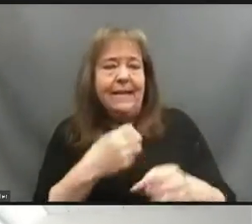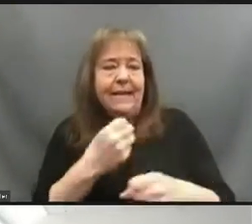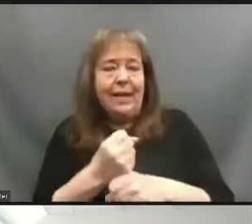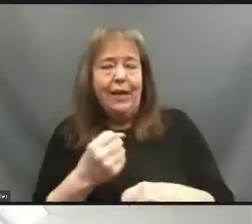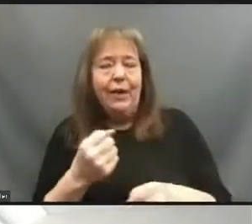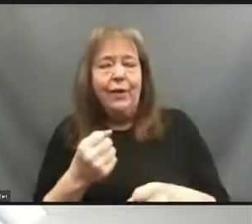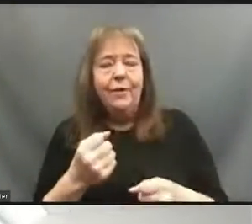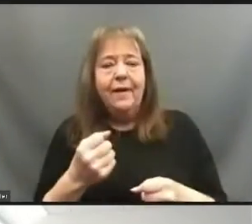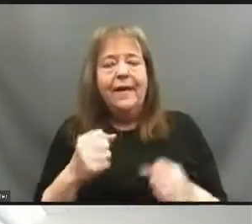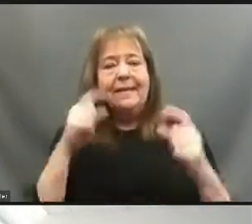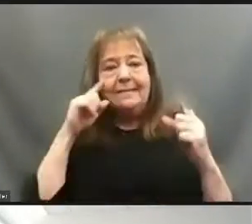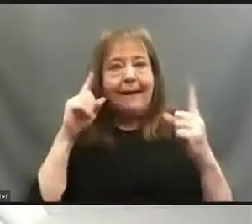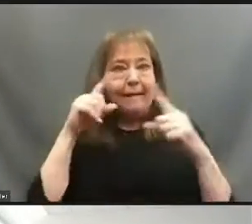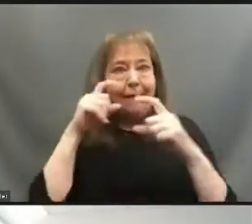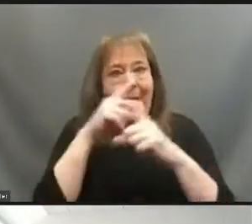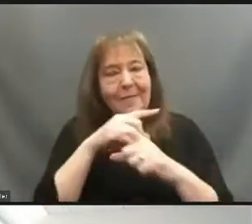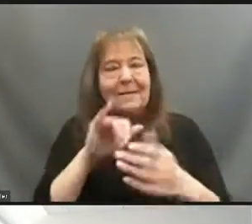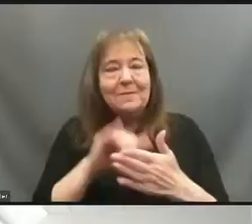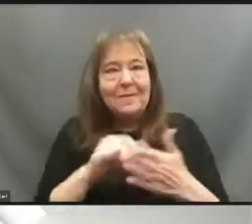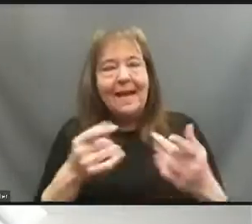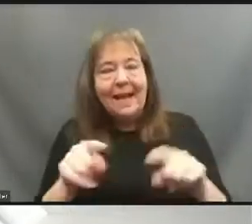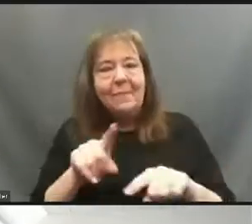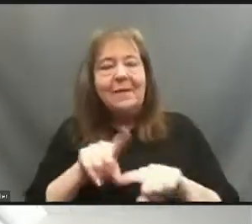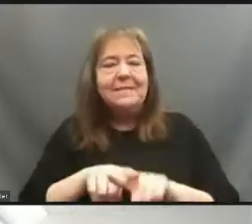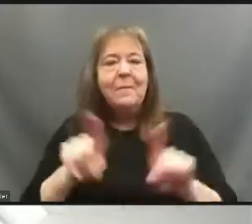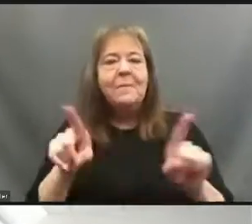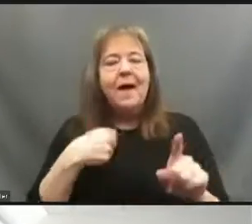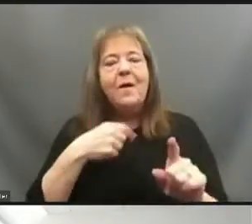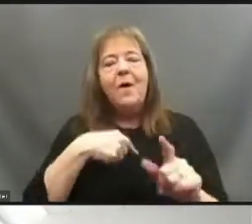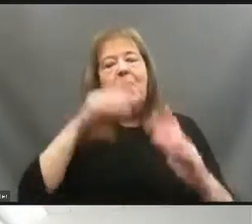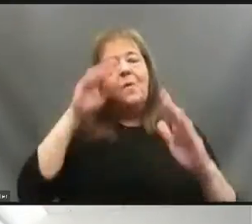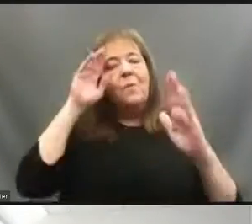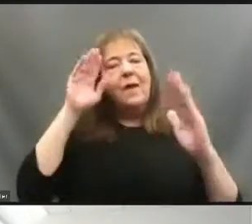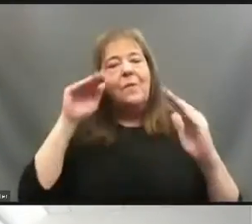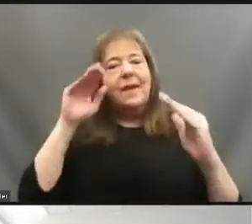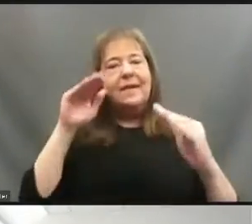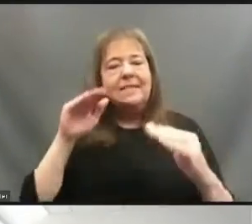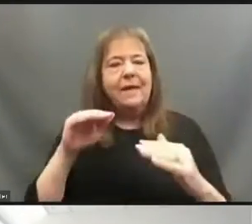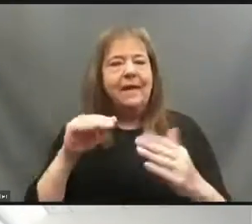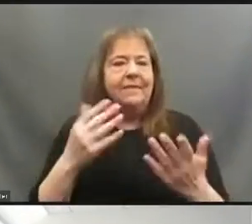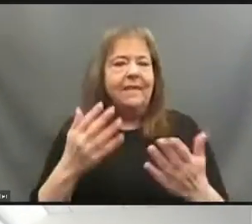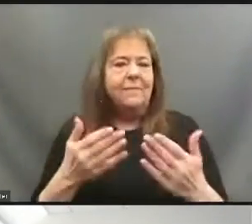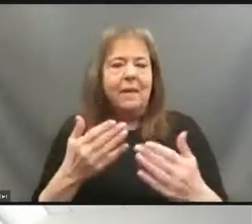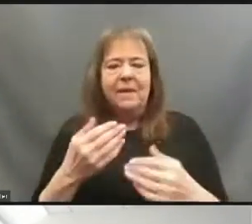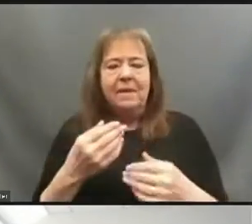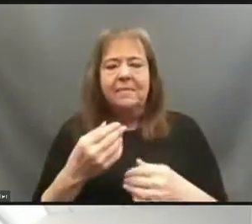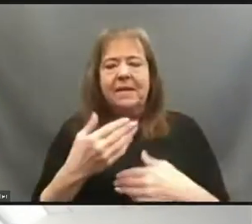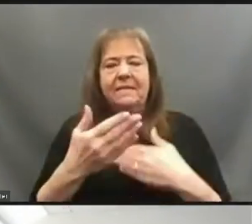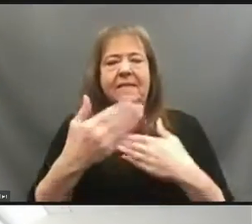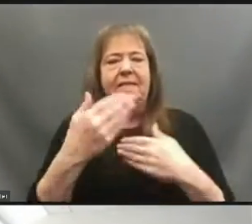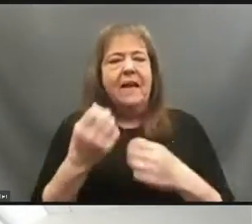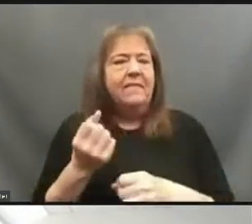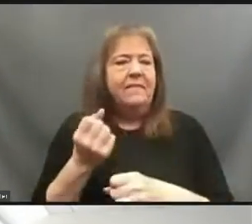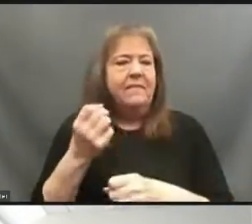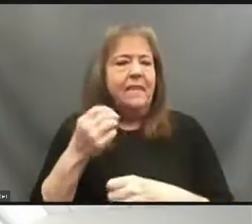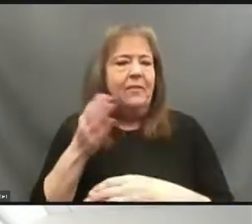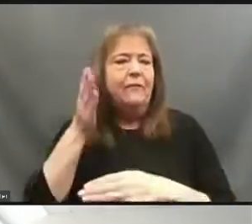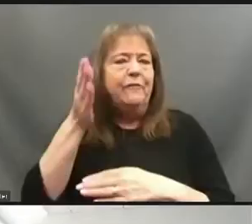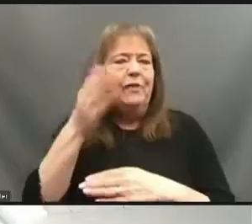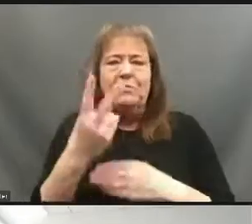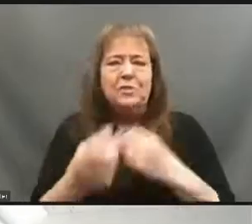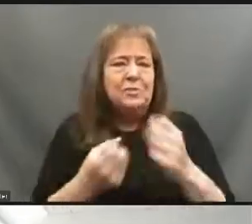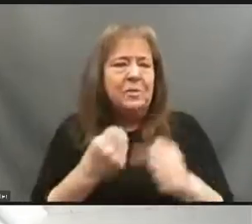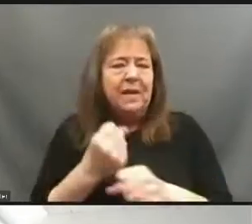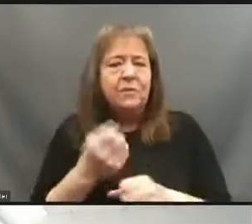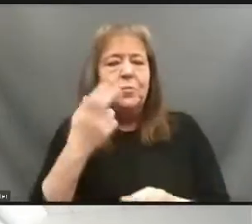it's complex how that happens. But what we would anticipate is that over the course of the next, say, 2 years or so, that we'll start to see